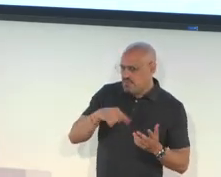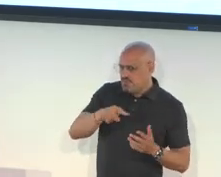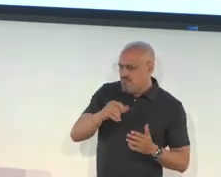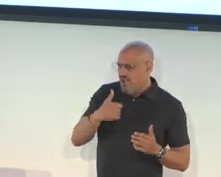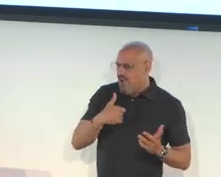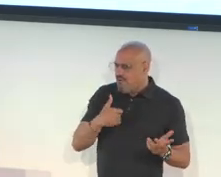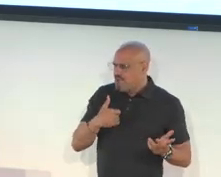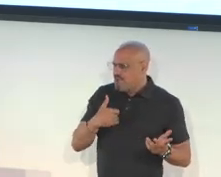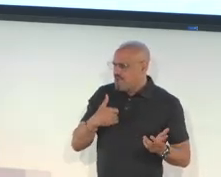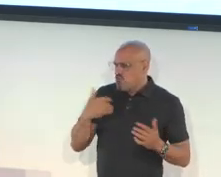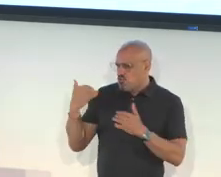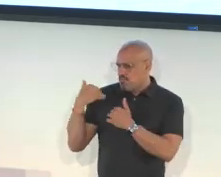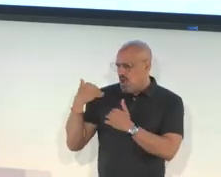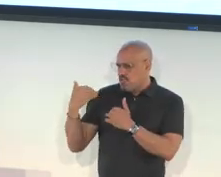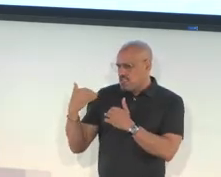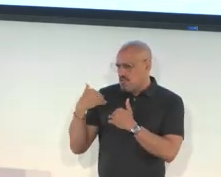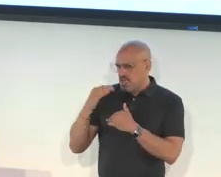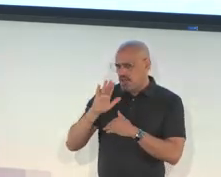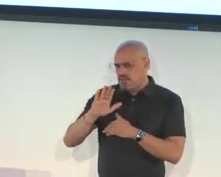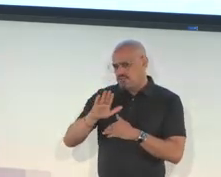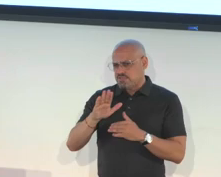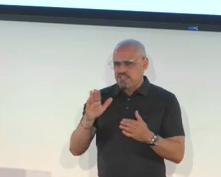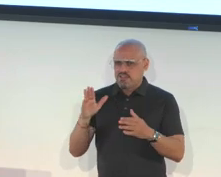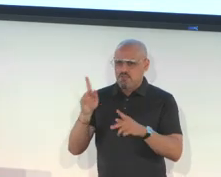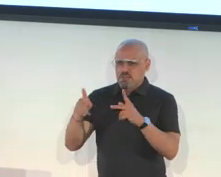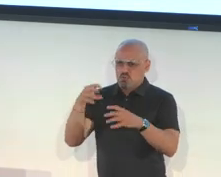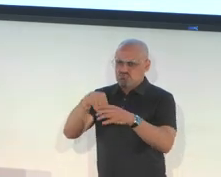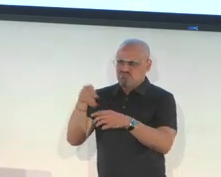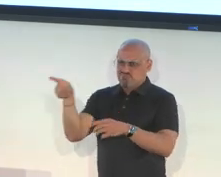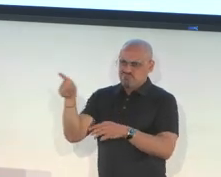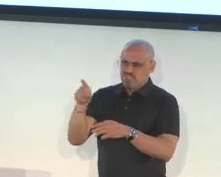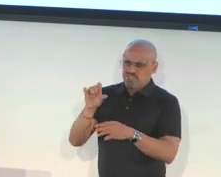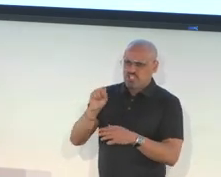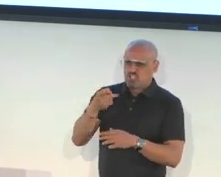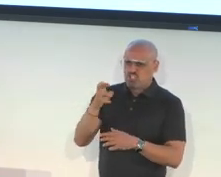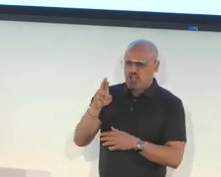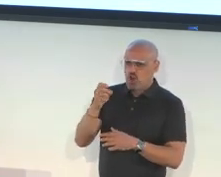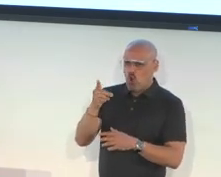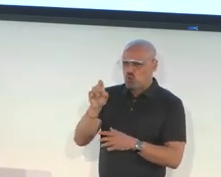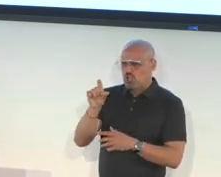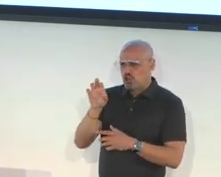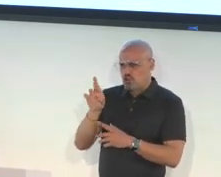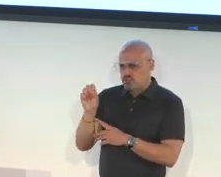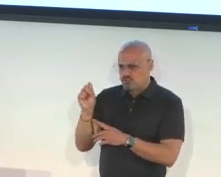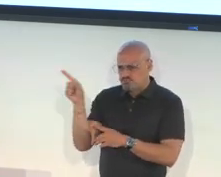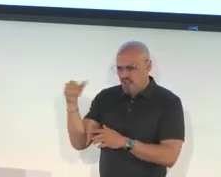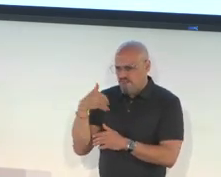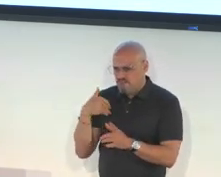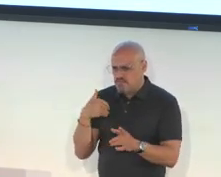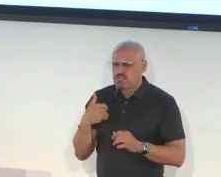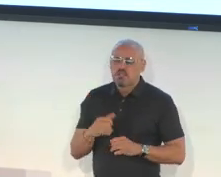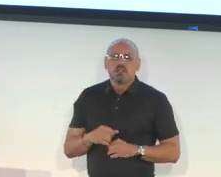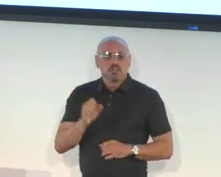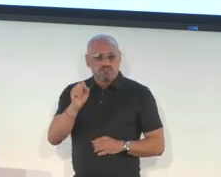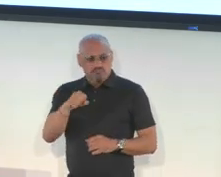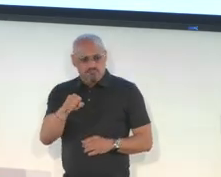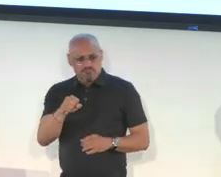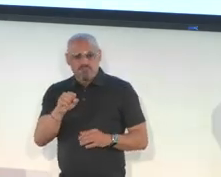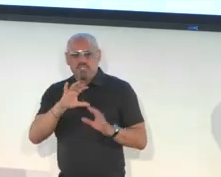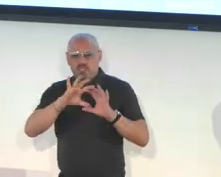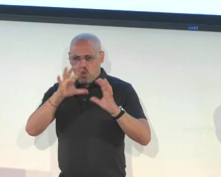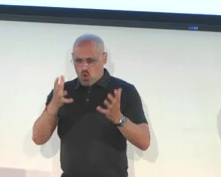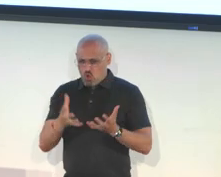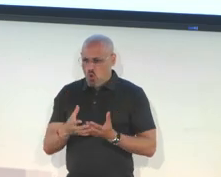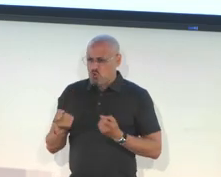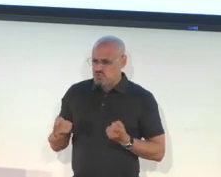have a responsibility to their shareholders, mm-hmm. and so on and so forth. So yeah, when you tell them that, you know, the global spending